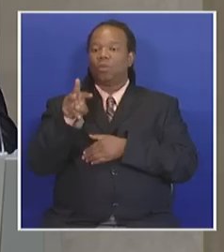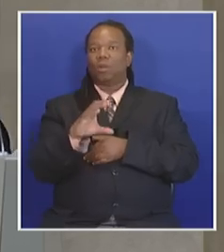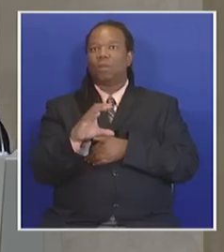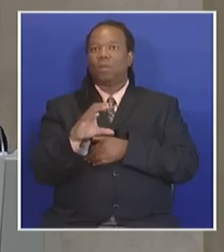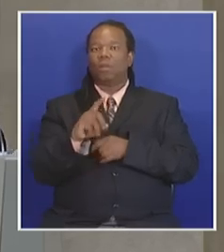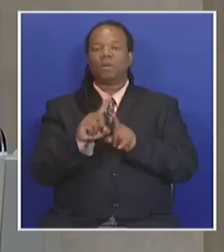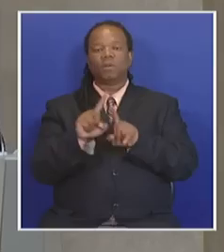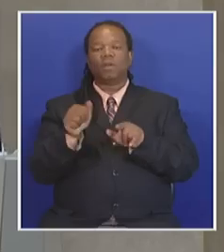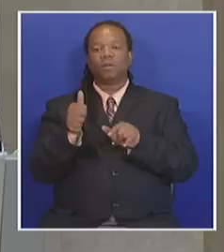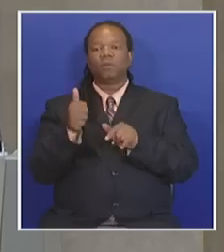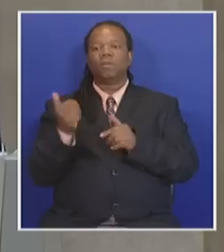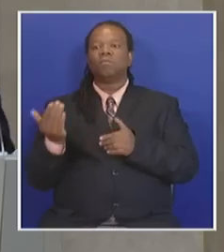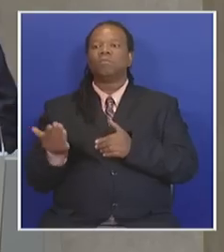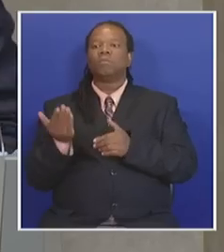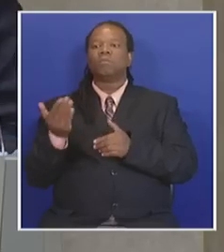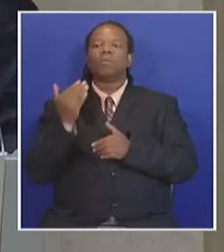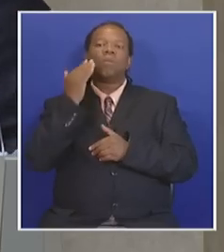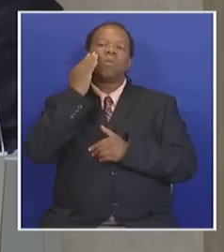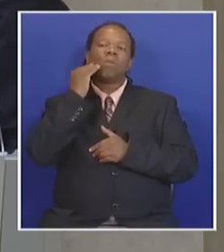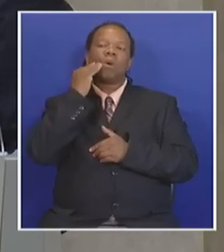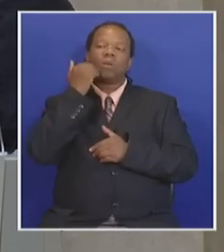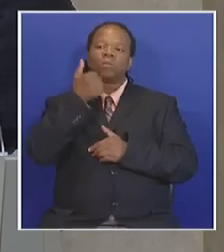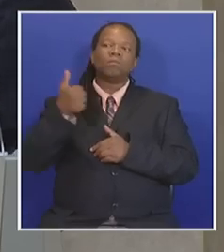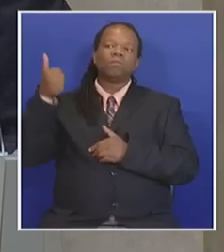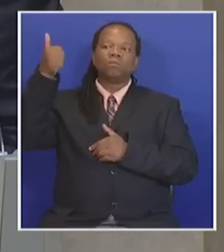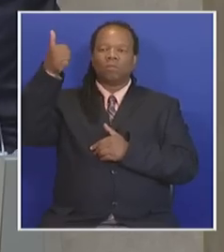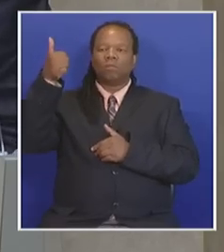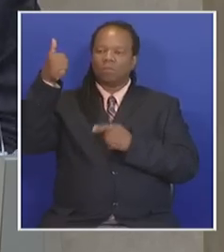supremacy agenda that is inconsistent with